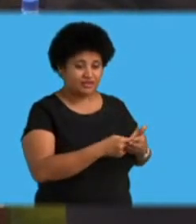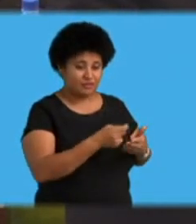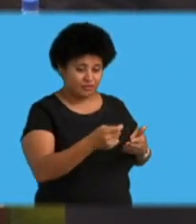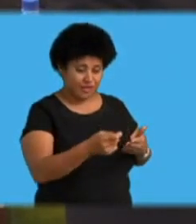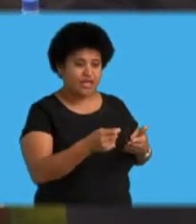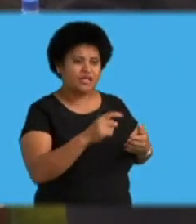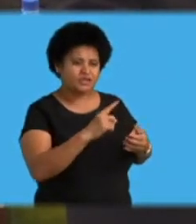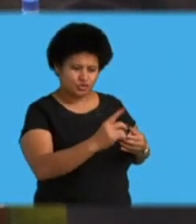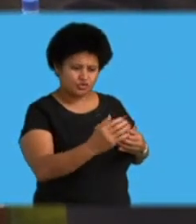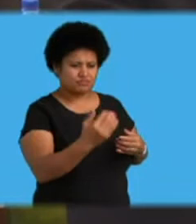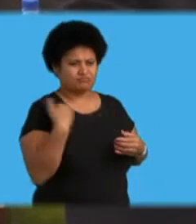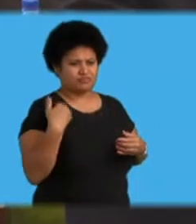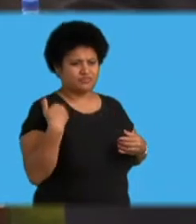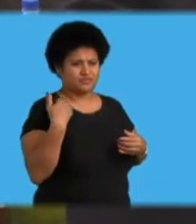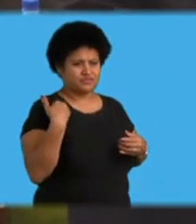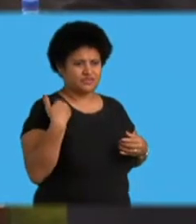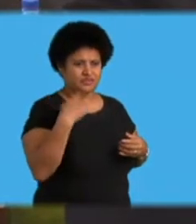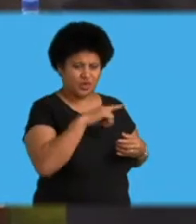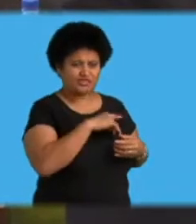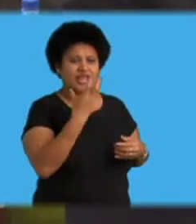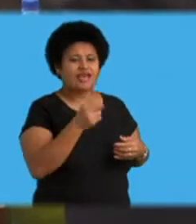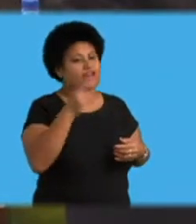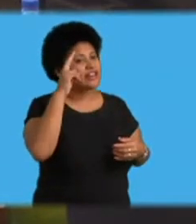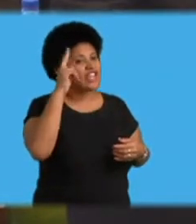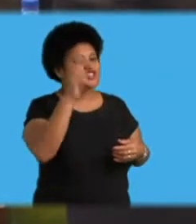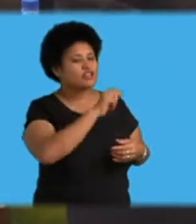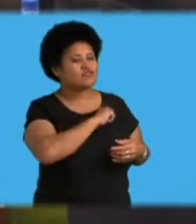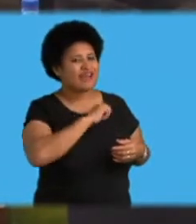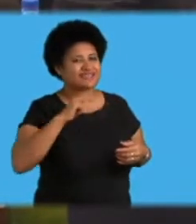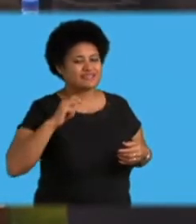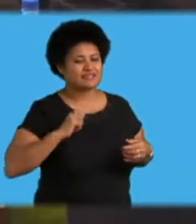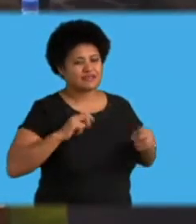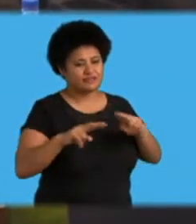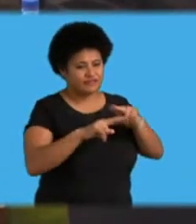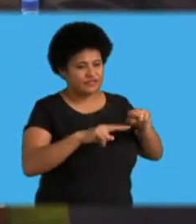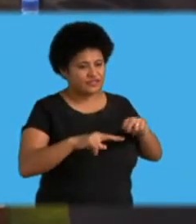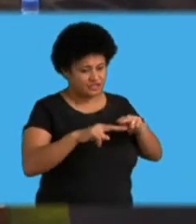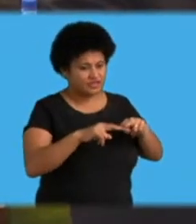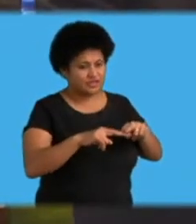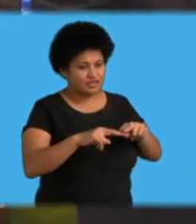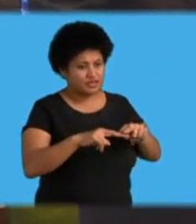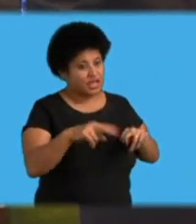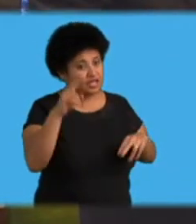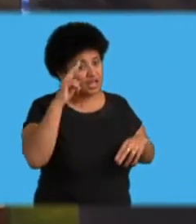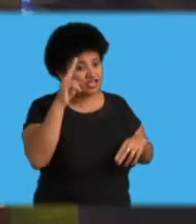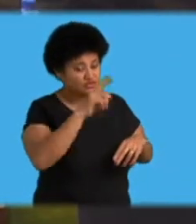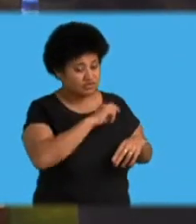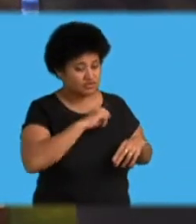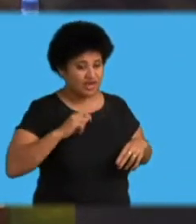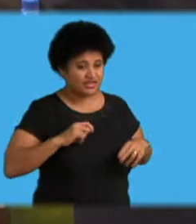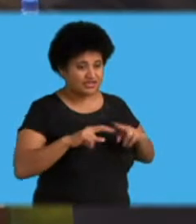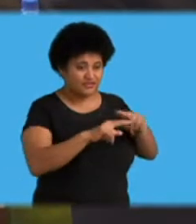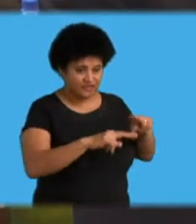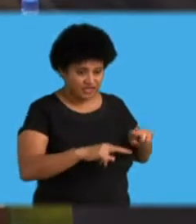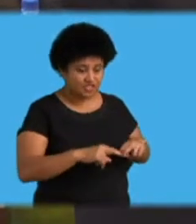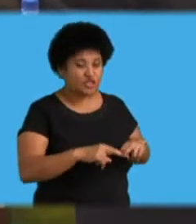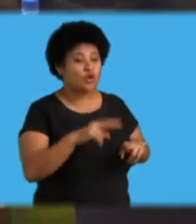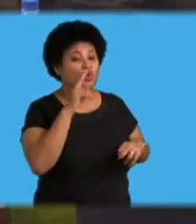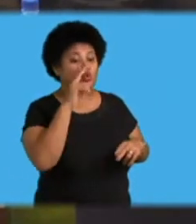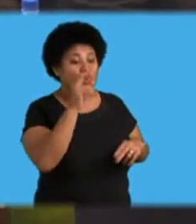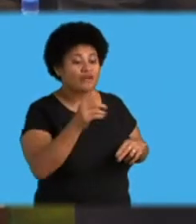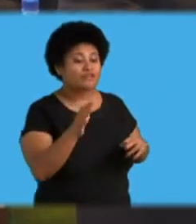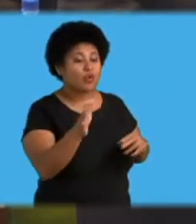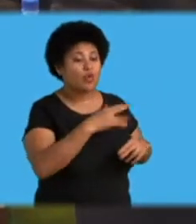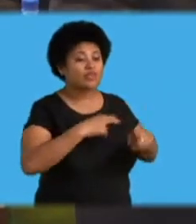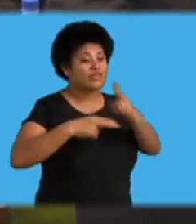to us. We've got this National Trust of Fiji, Madam Speaker. The National Trust of Fiji looks after all the heritage sites. So